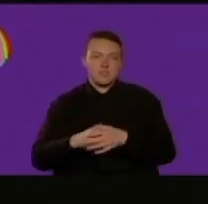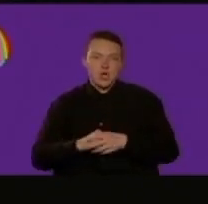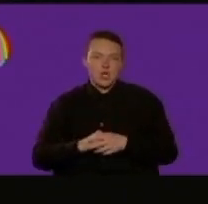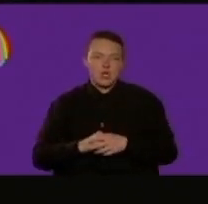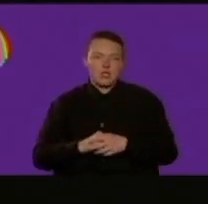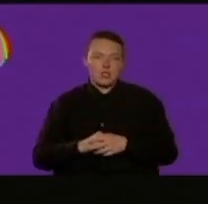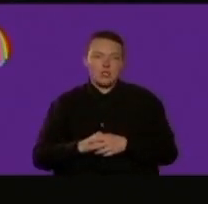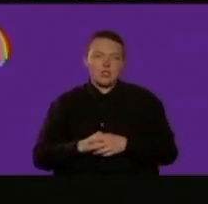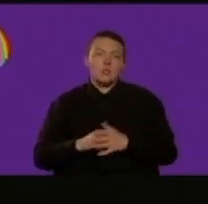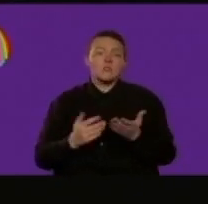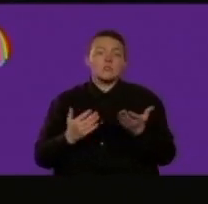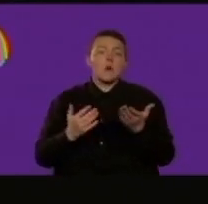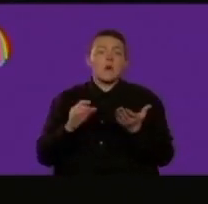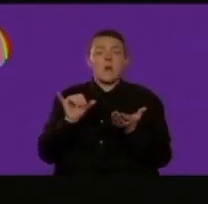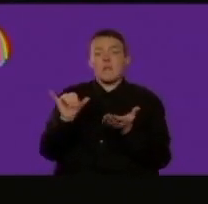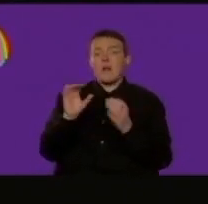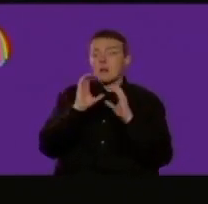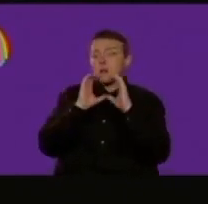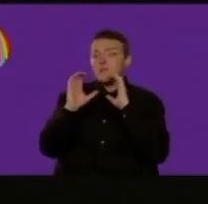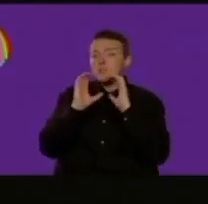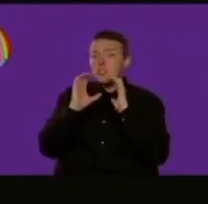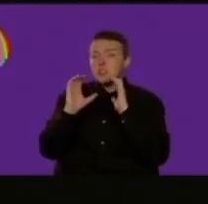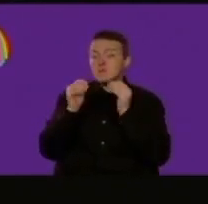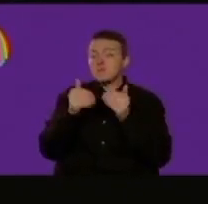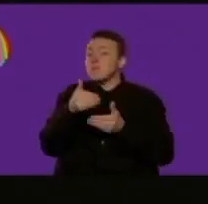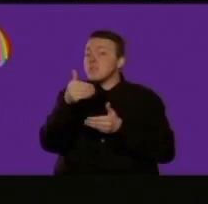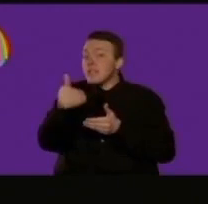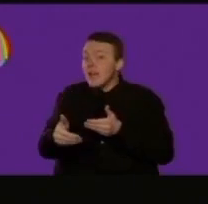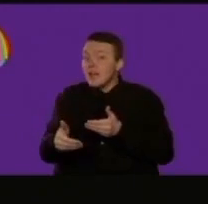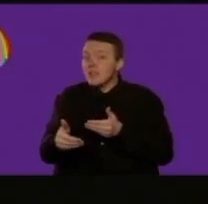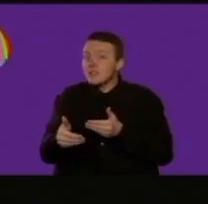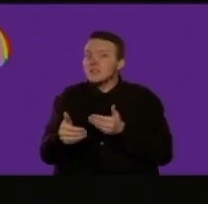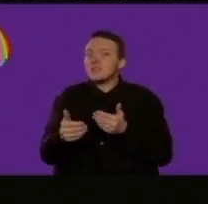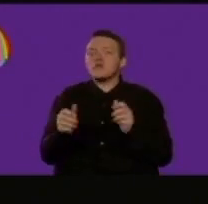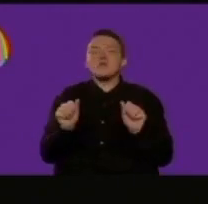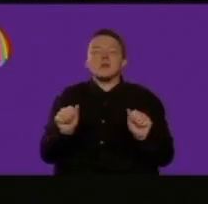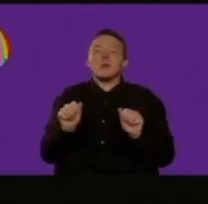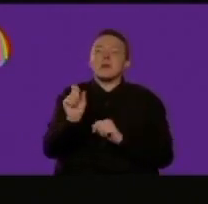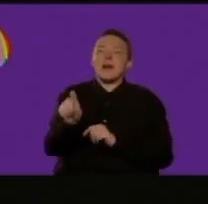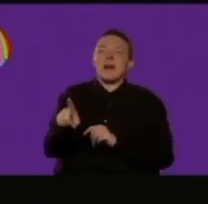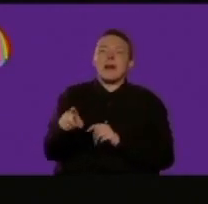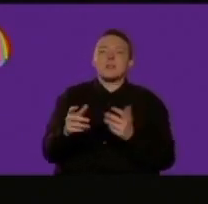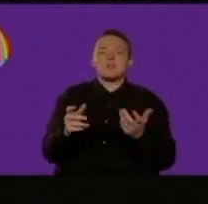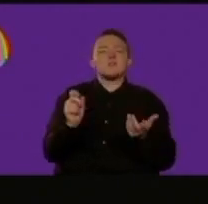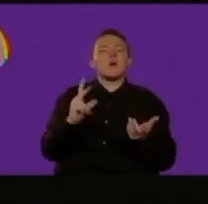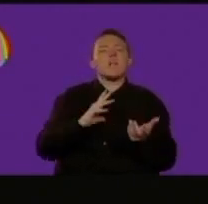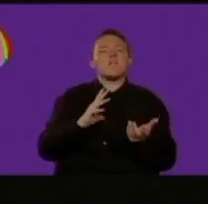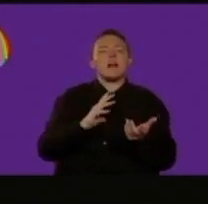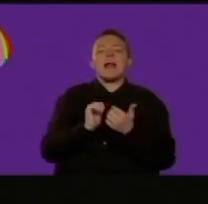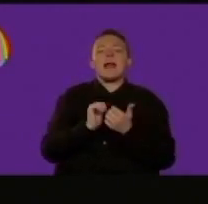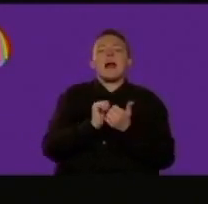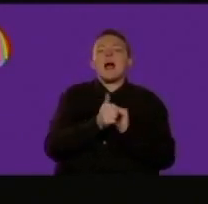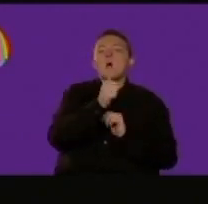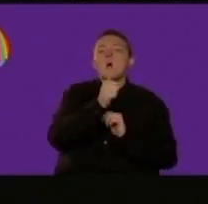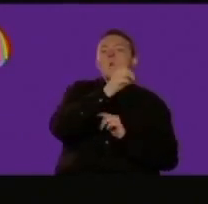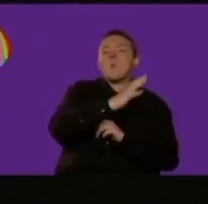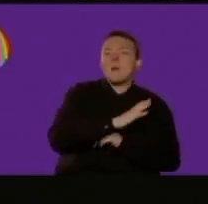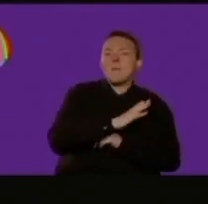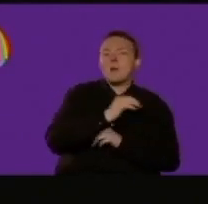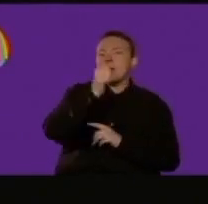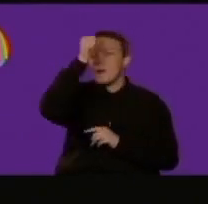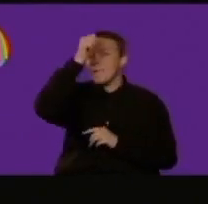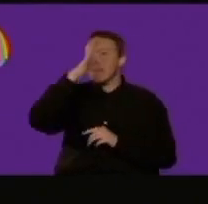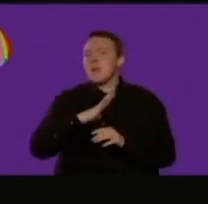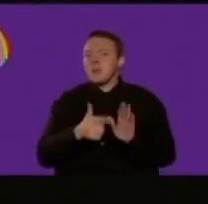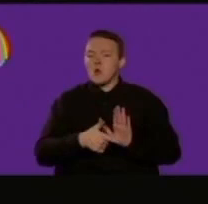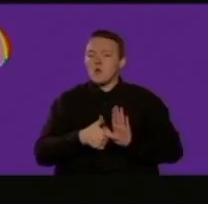about how to manage and organize the sequence of the projects with the students.